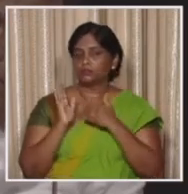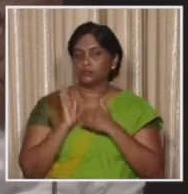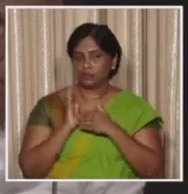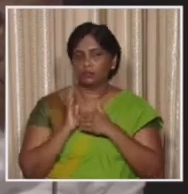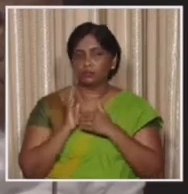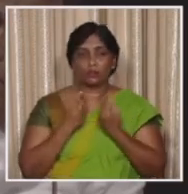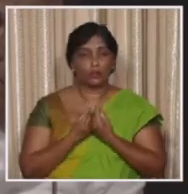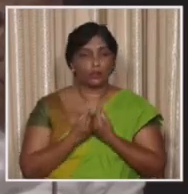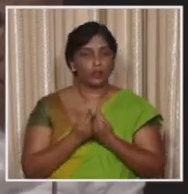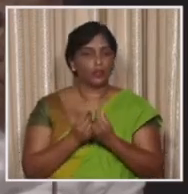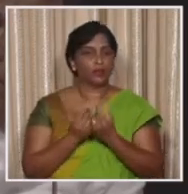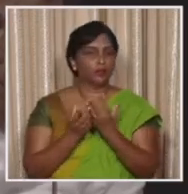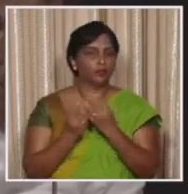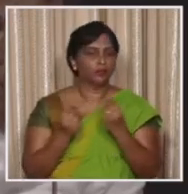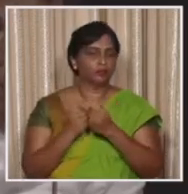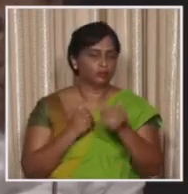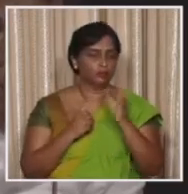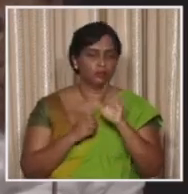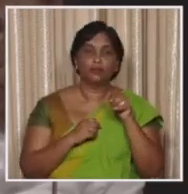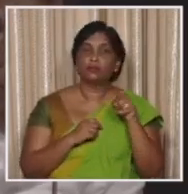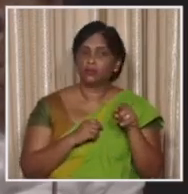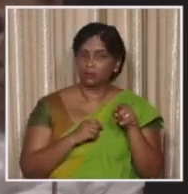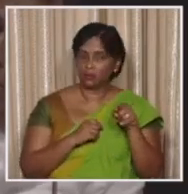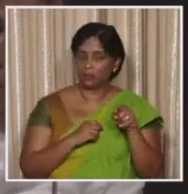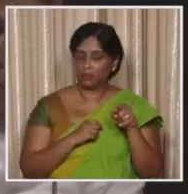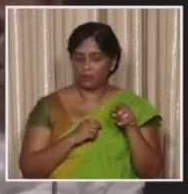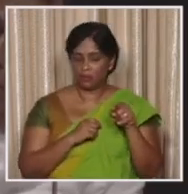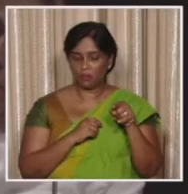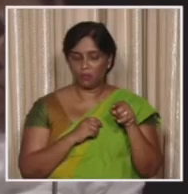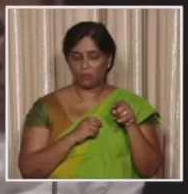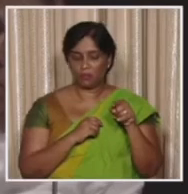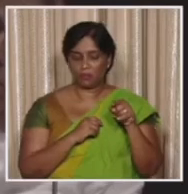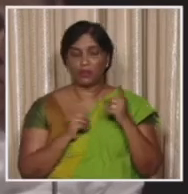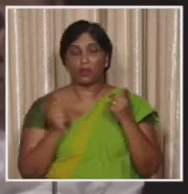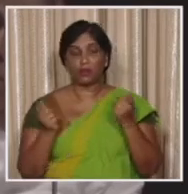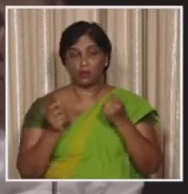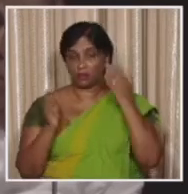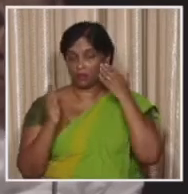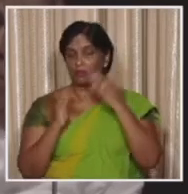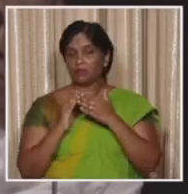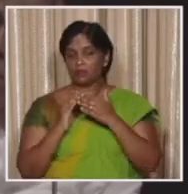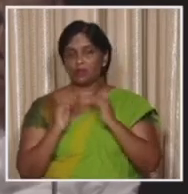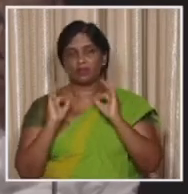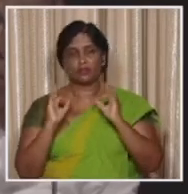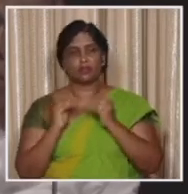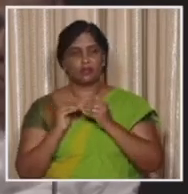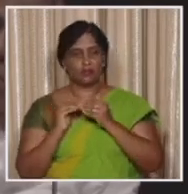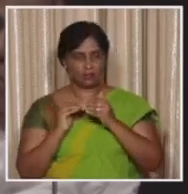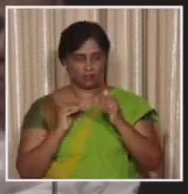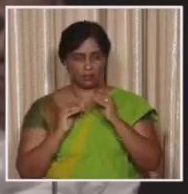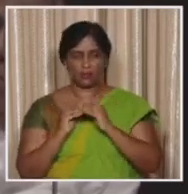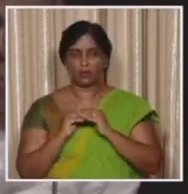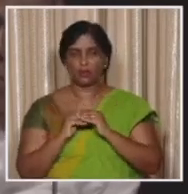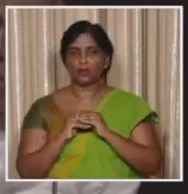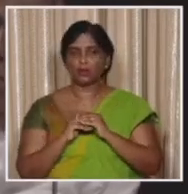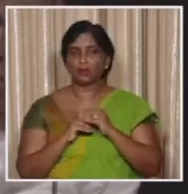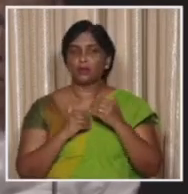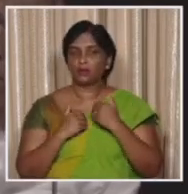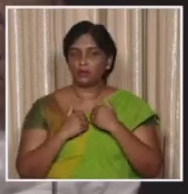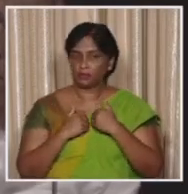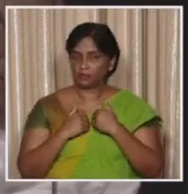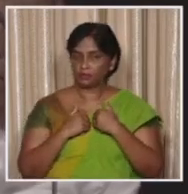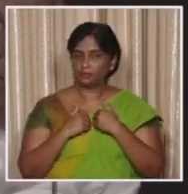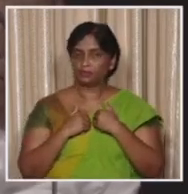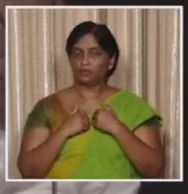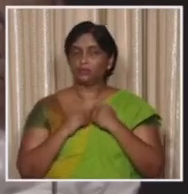Until the market got settled is why we wanted the minimum rate, not to continue it for a longer term. Because we had a serious problem